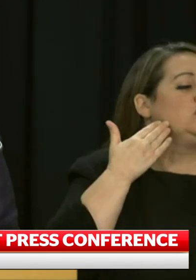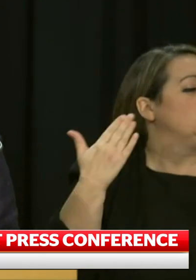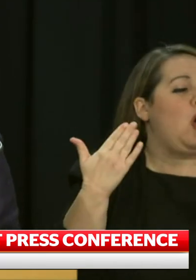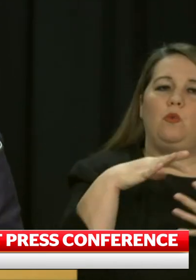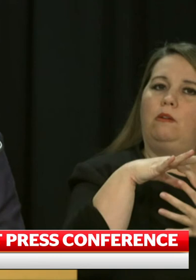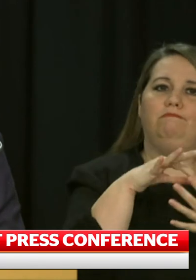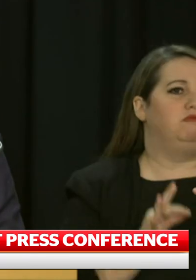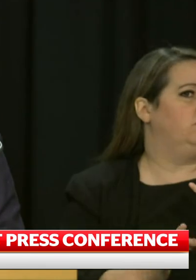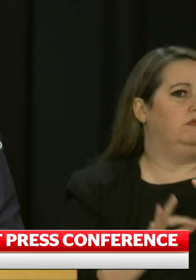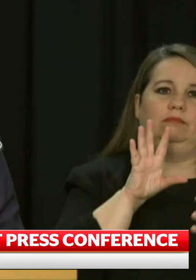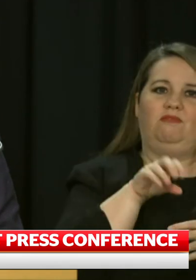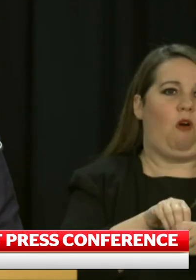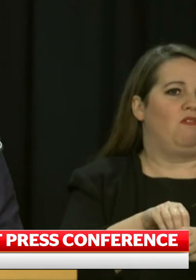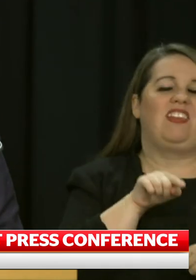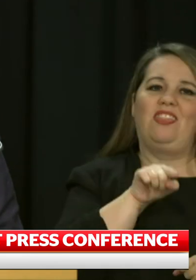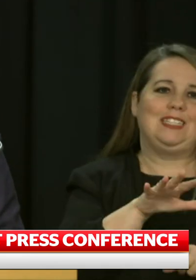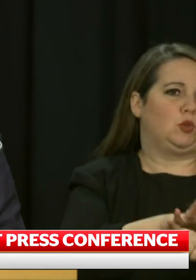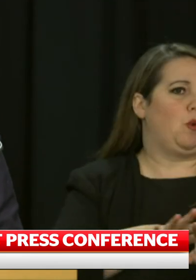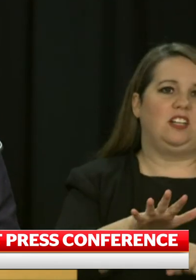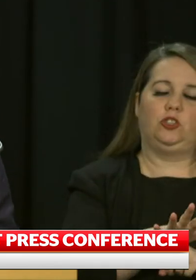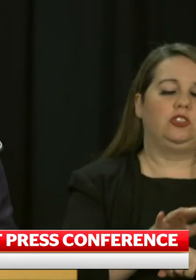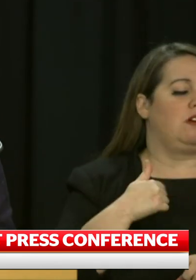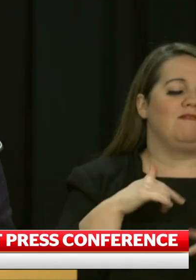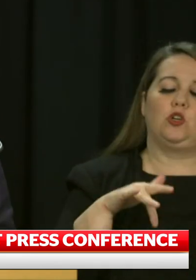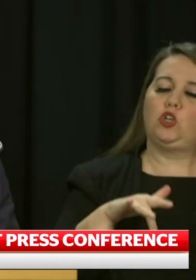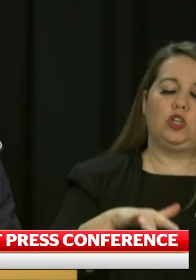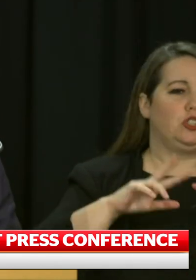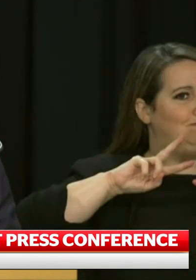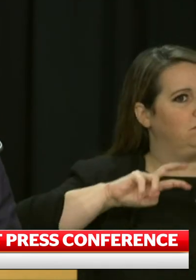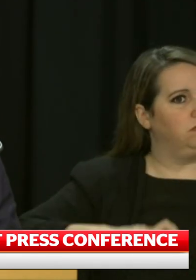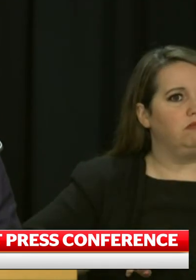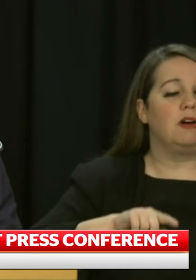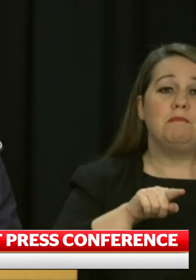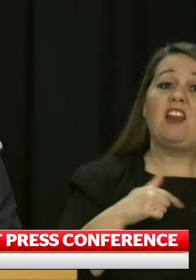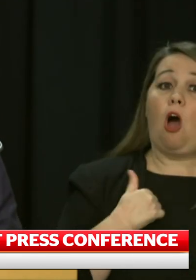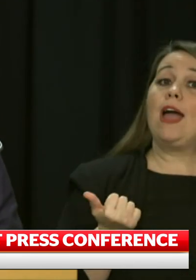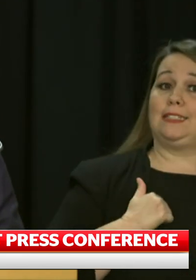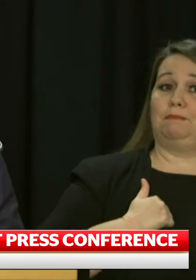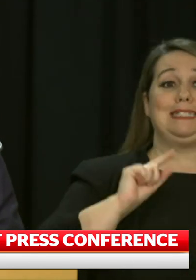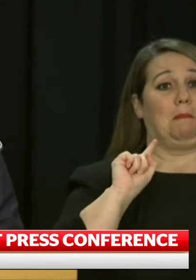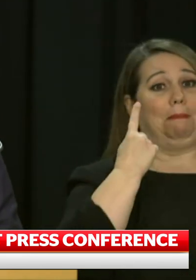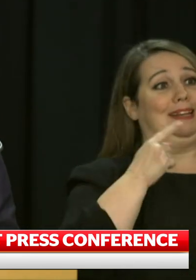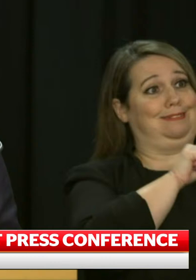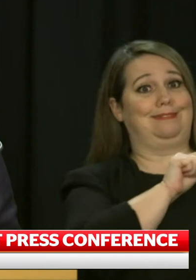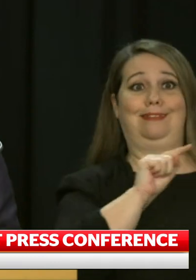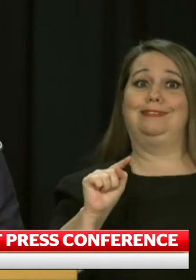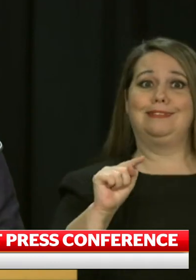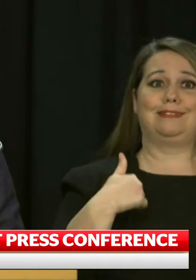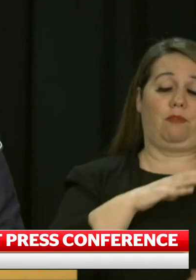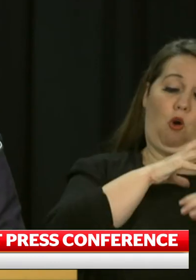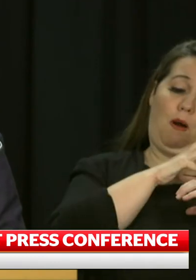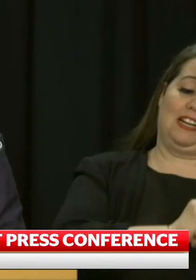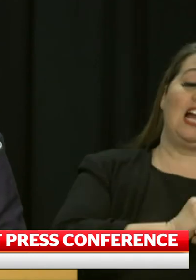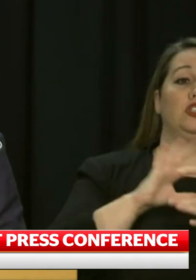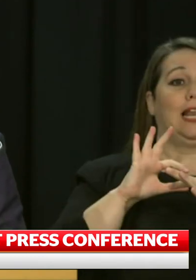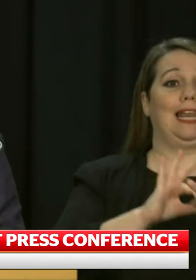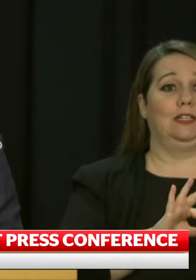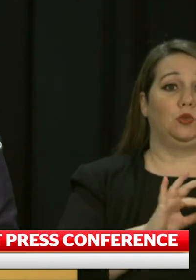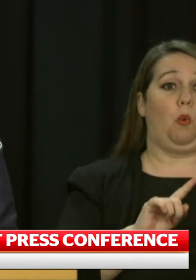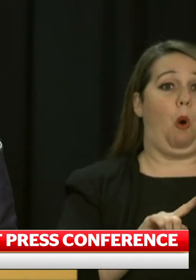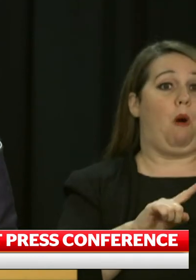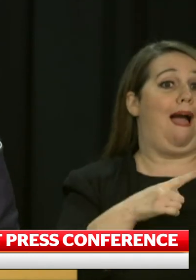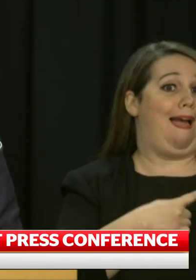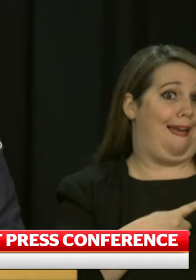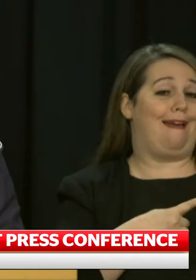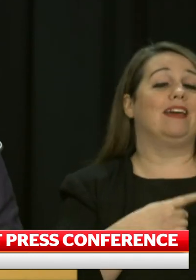of that case, haven't had a chance to look into them. But I absolutely expect ministers to comply with their obligations under the OIA. And